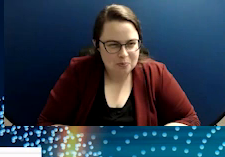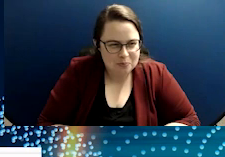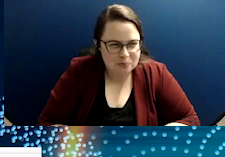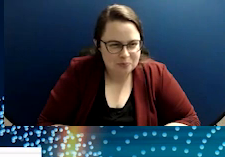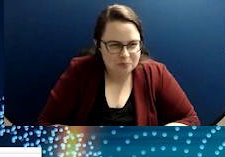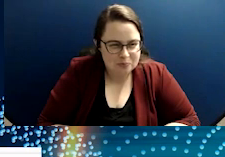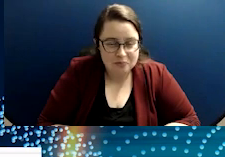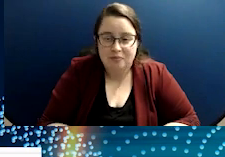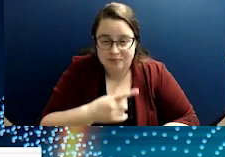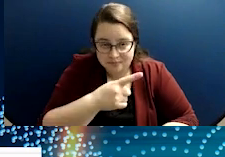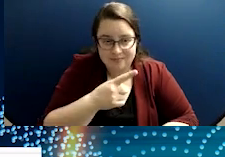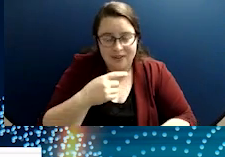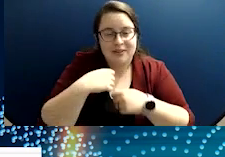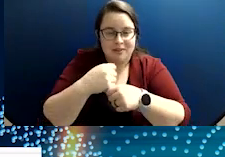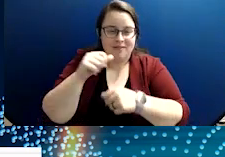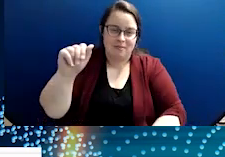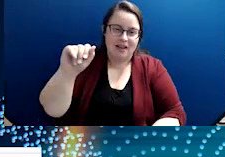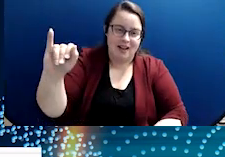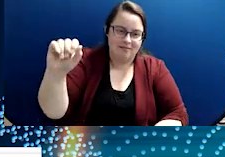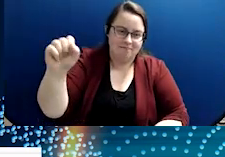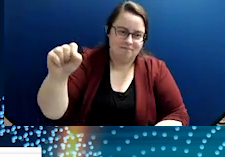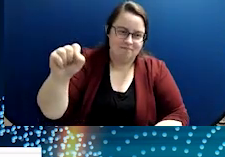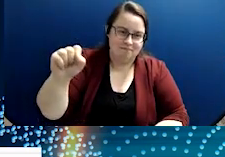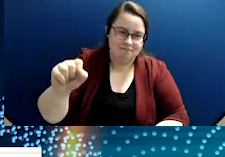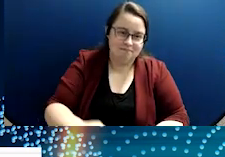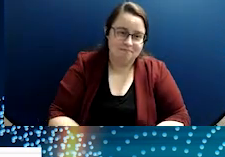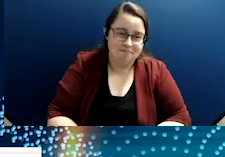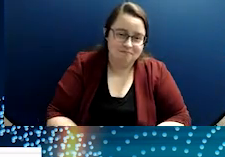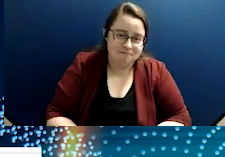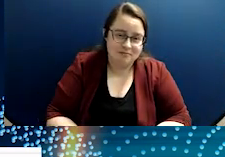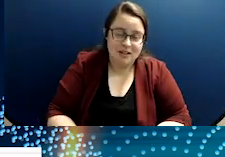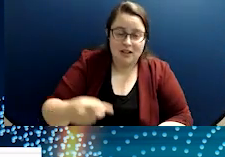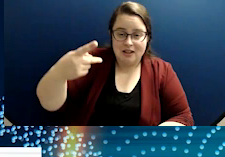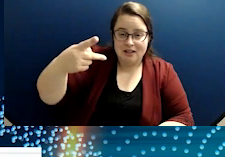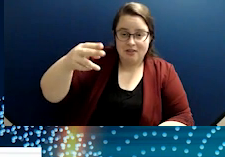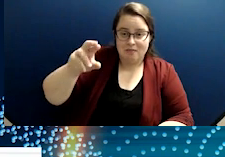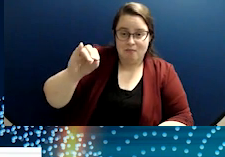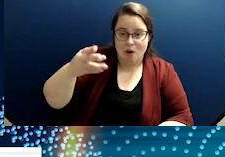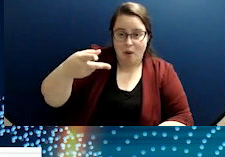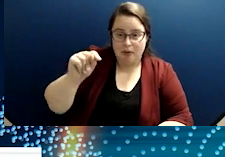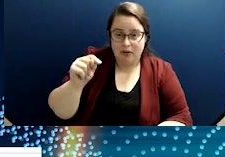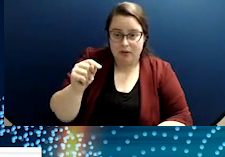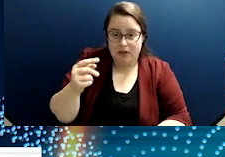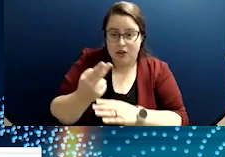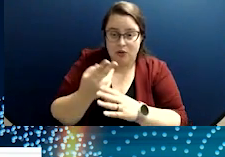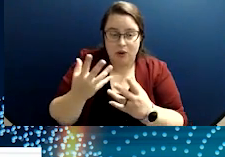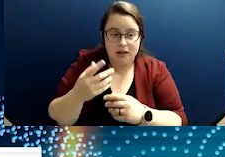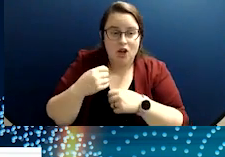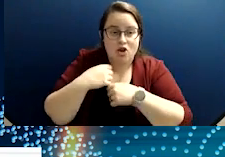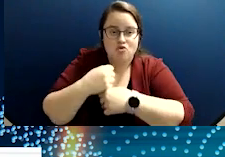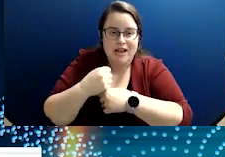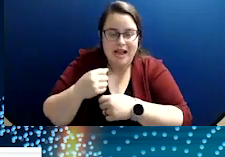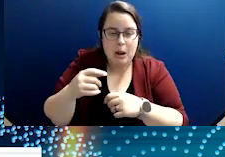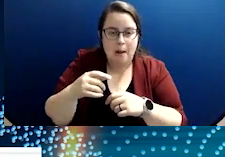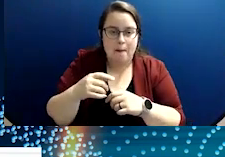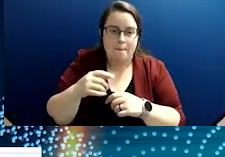So it was created by AI. The prompt that was used to create this image was create a pineapple that's